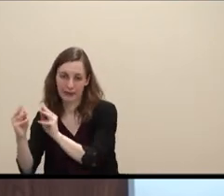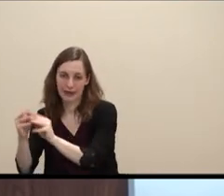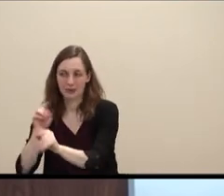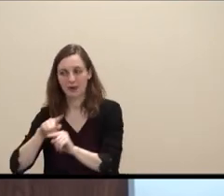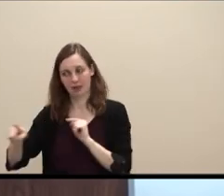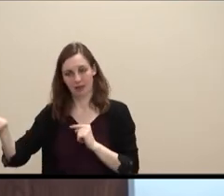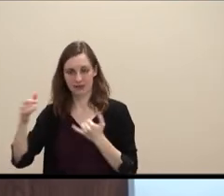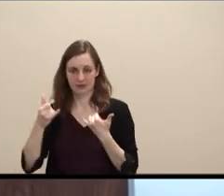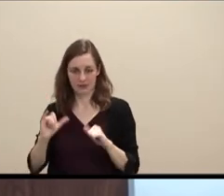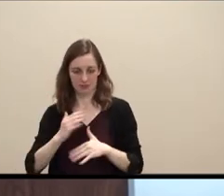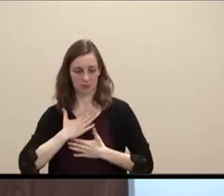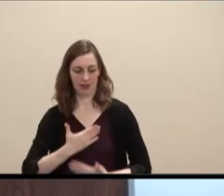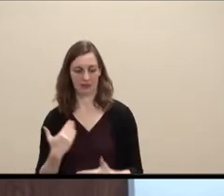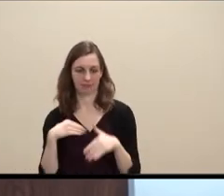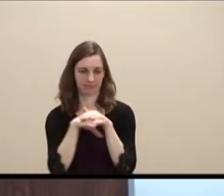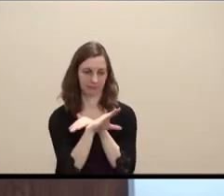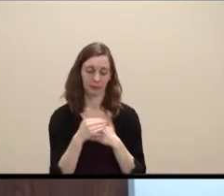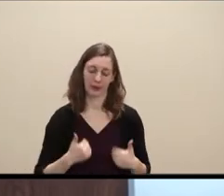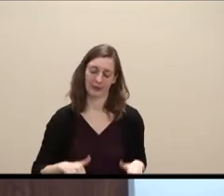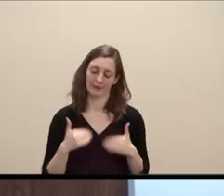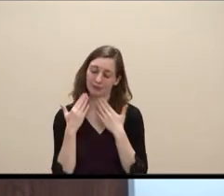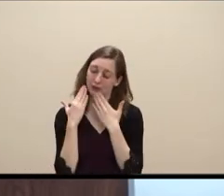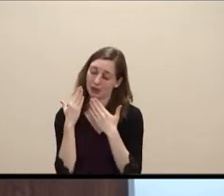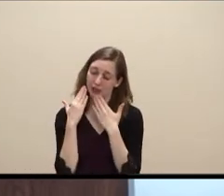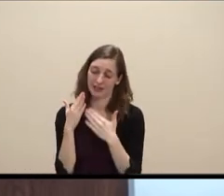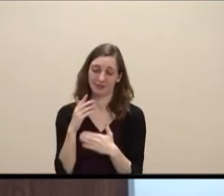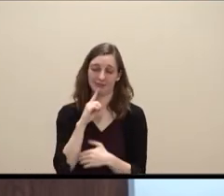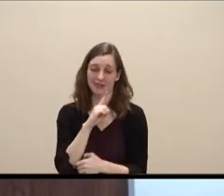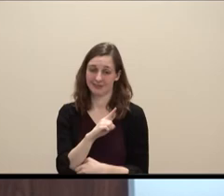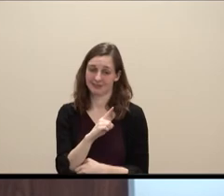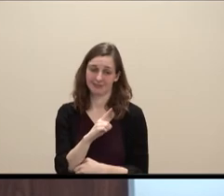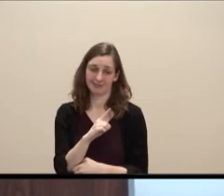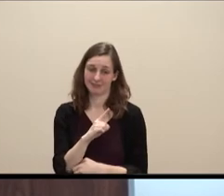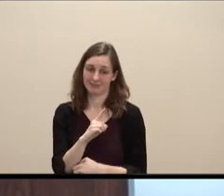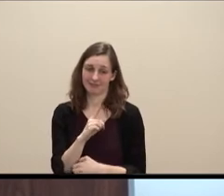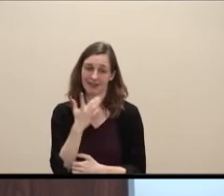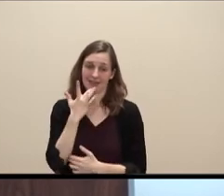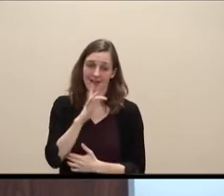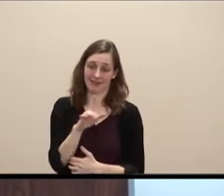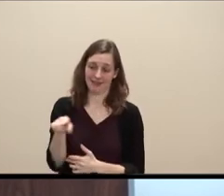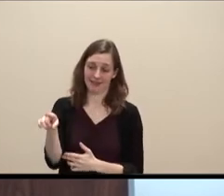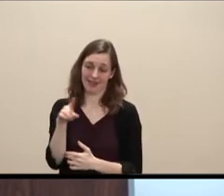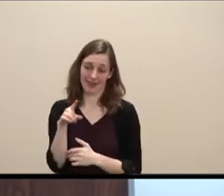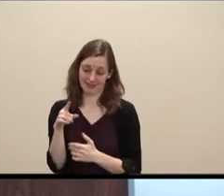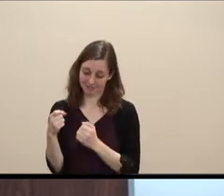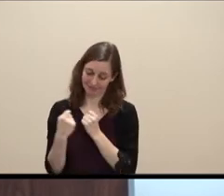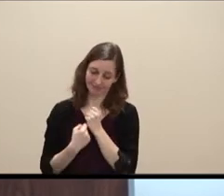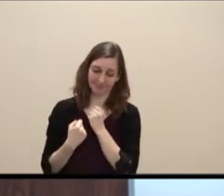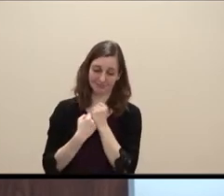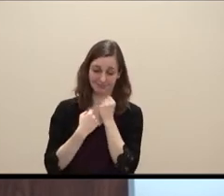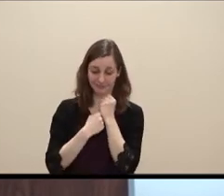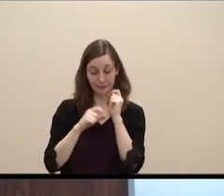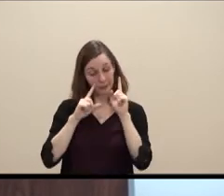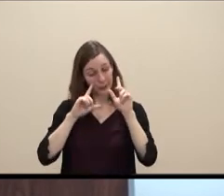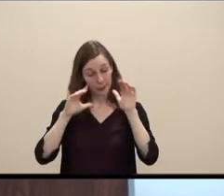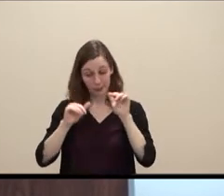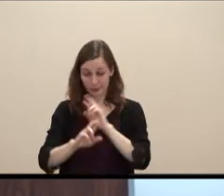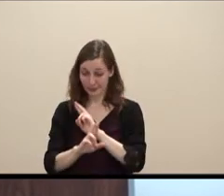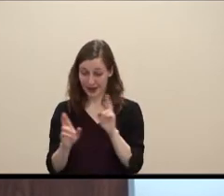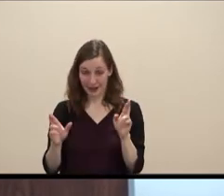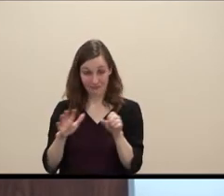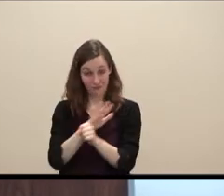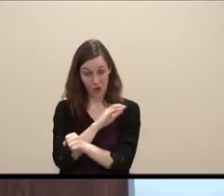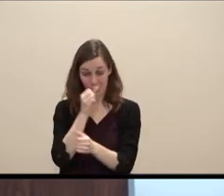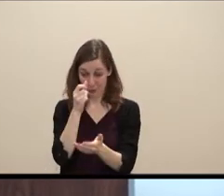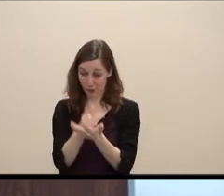just fortunate, I think, to work with such a great committee for this TIA. But we hope to get this next round approved in full approval like